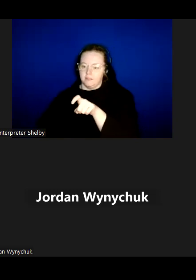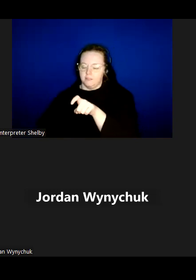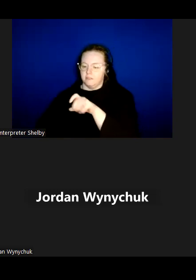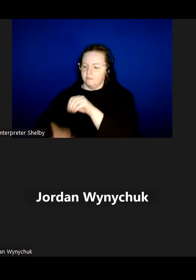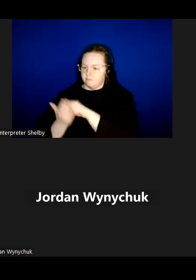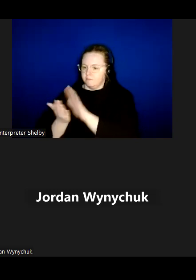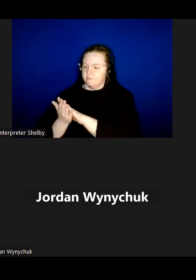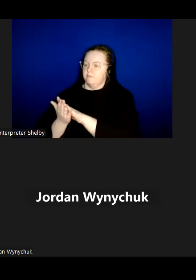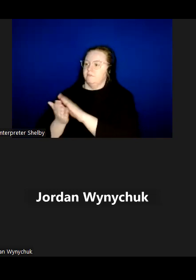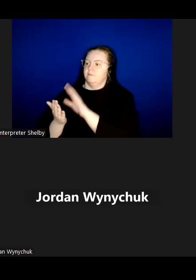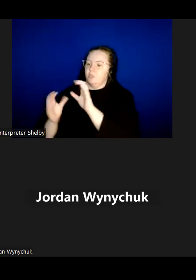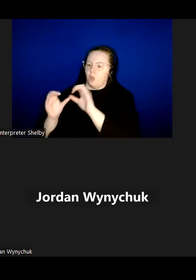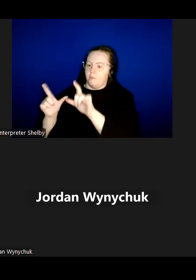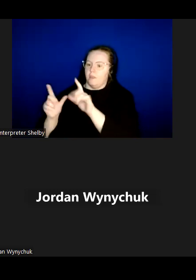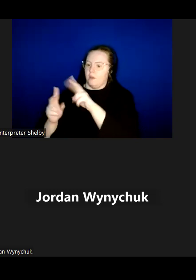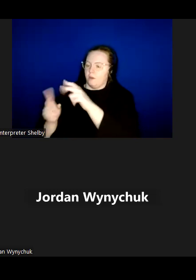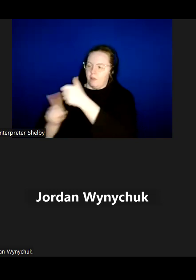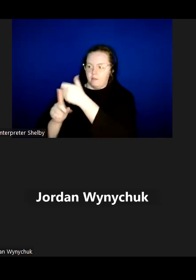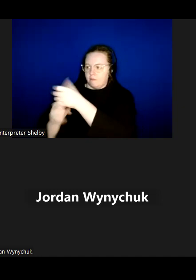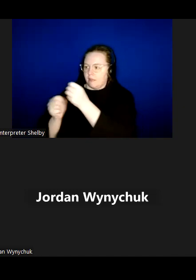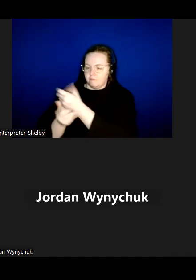your common law partner.